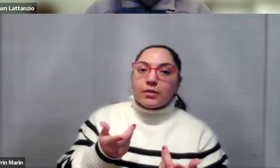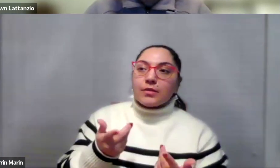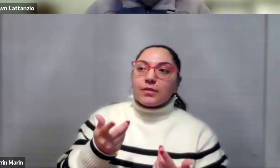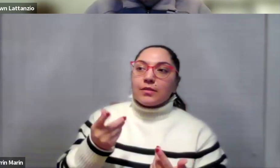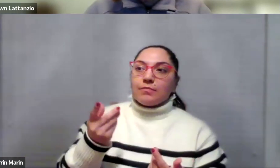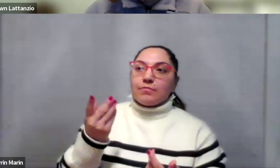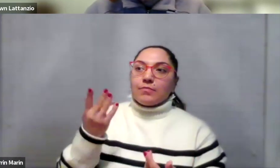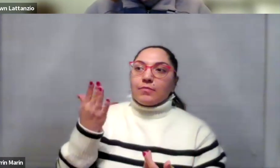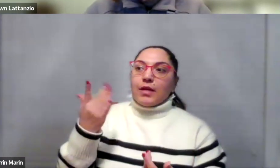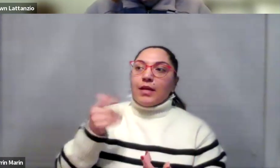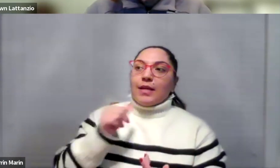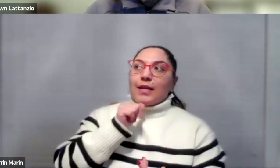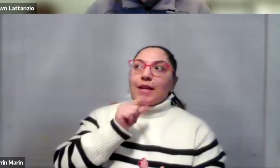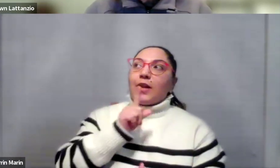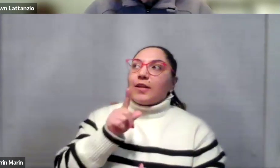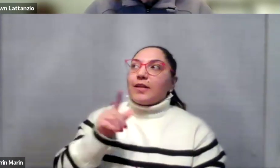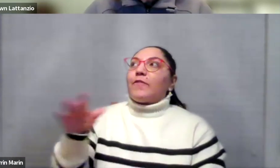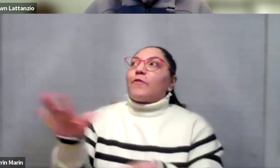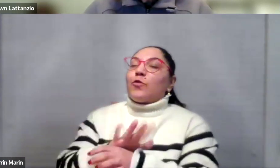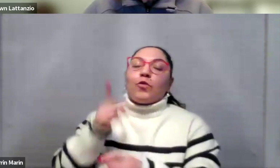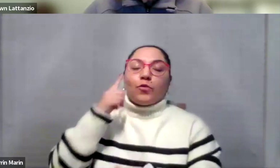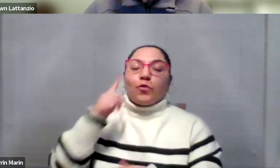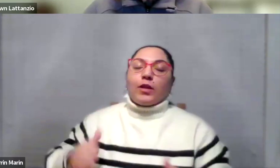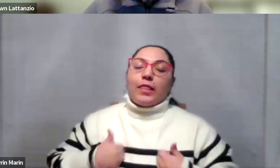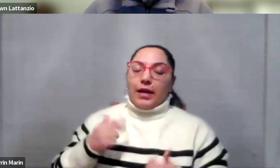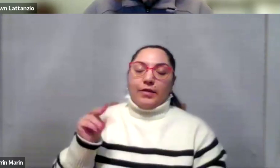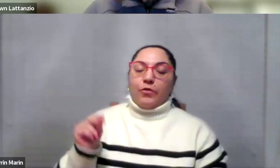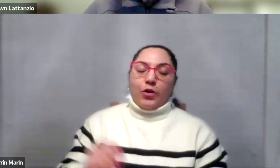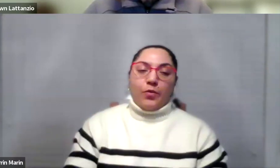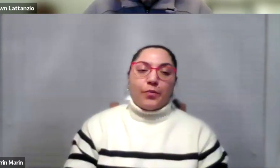time, if it's a crisis situation.